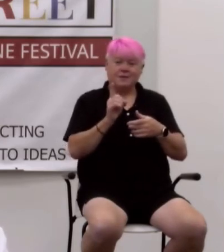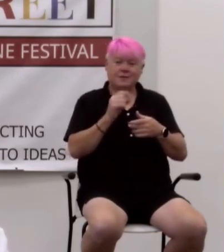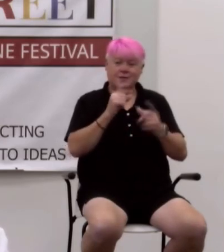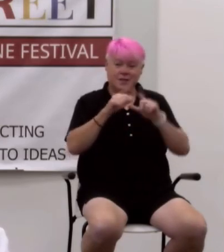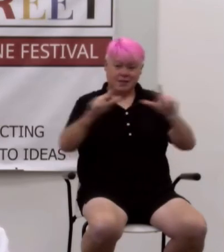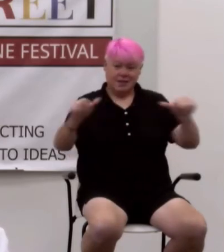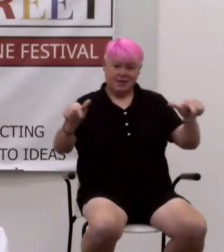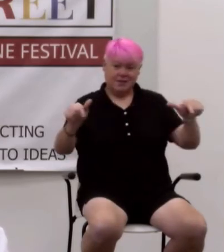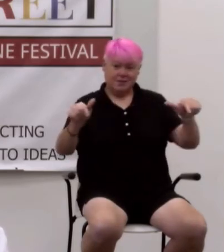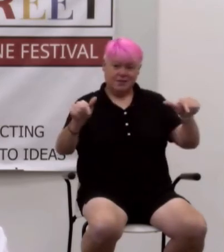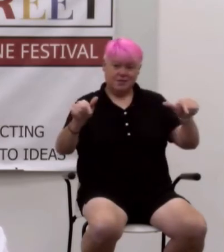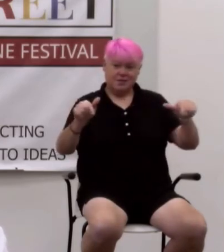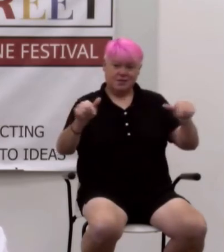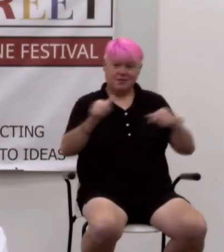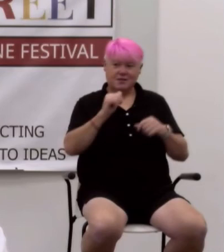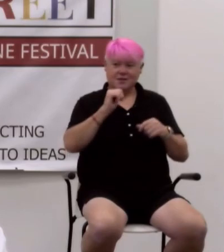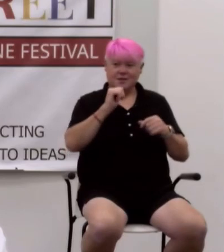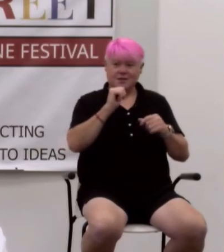quite so